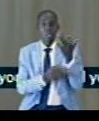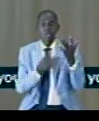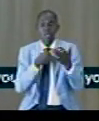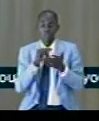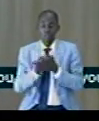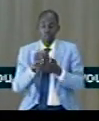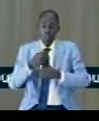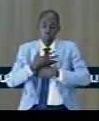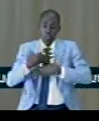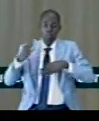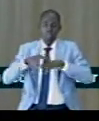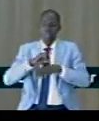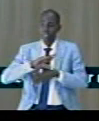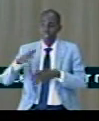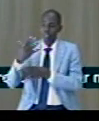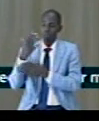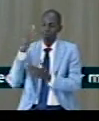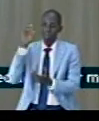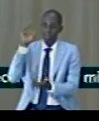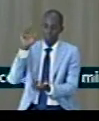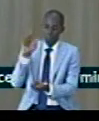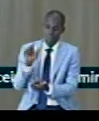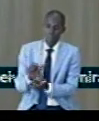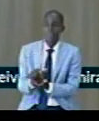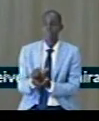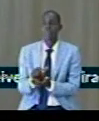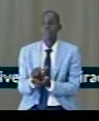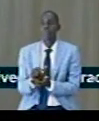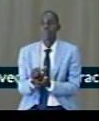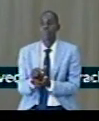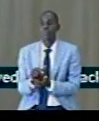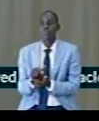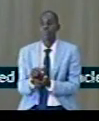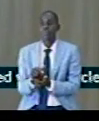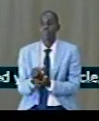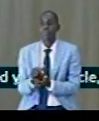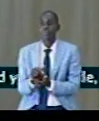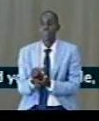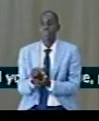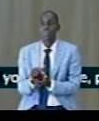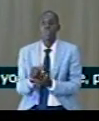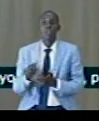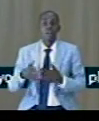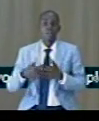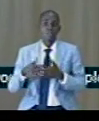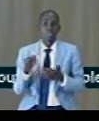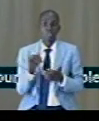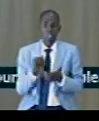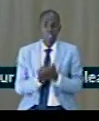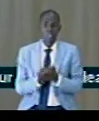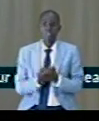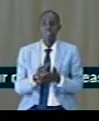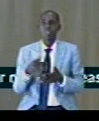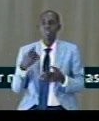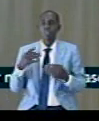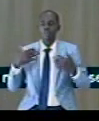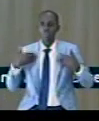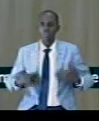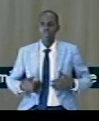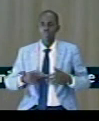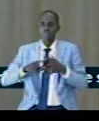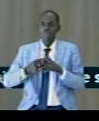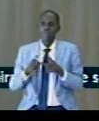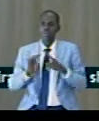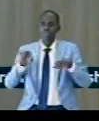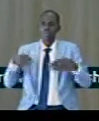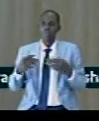down. Amen. They thought after I left, it was itching. The whole body was itching.